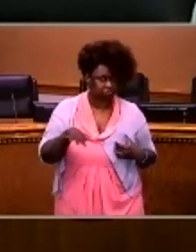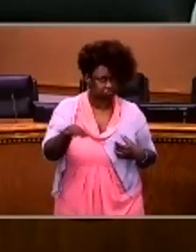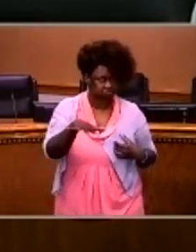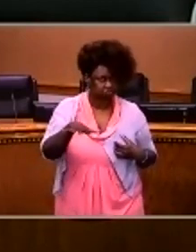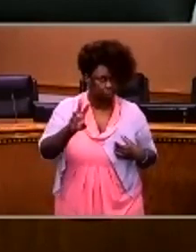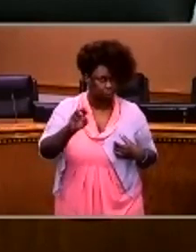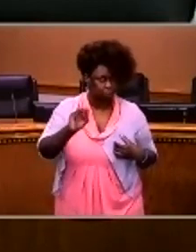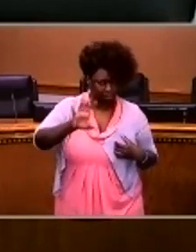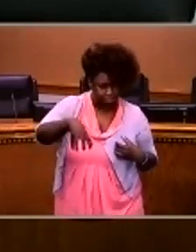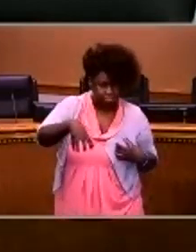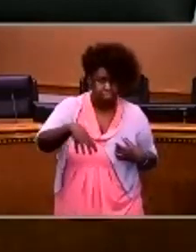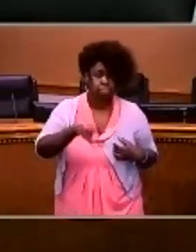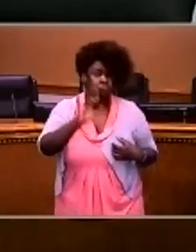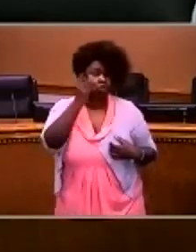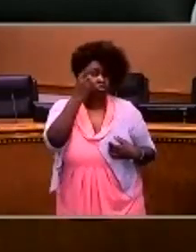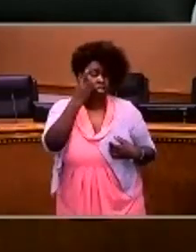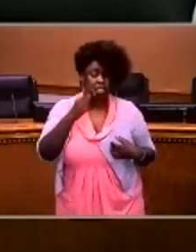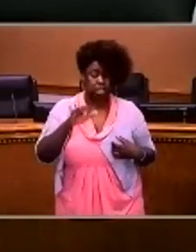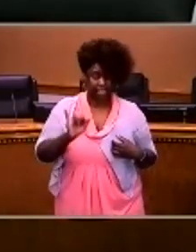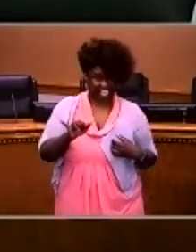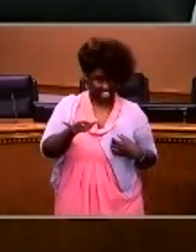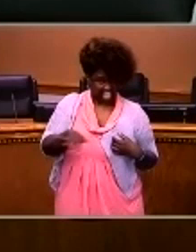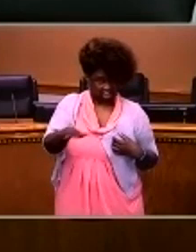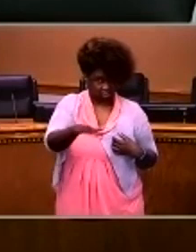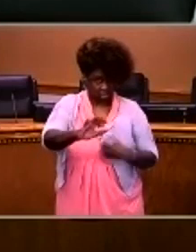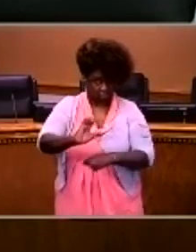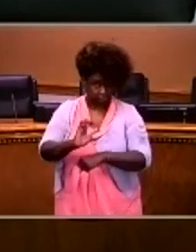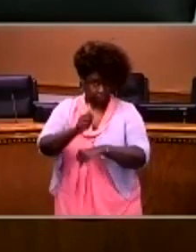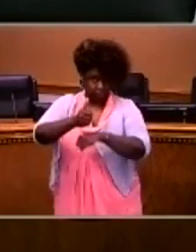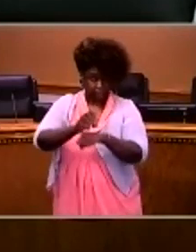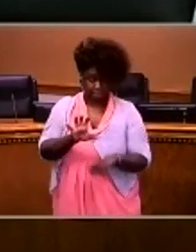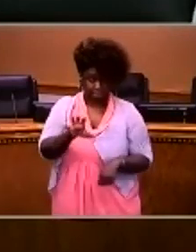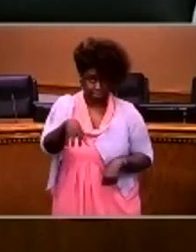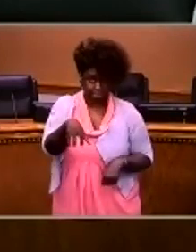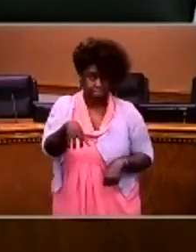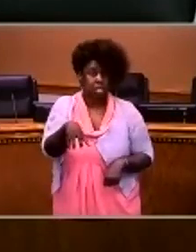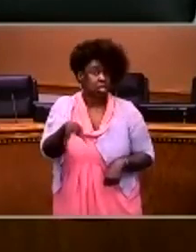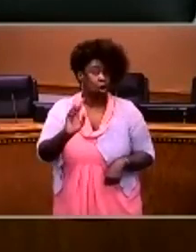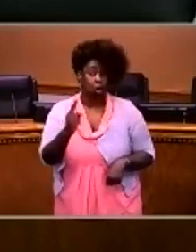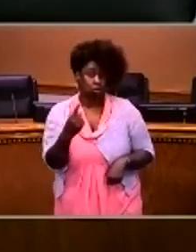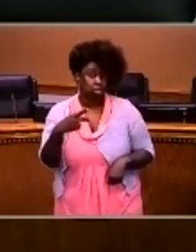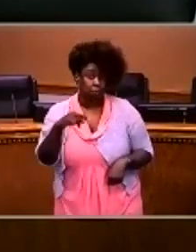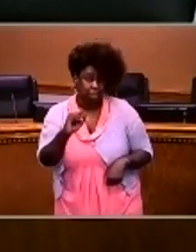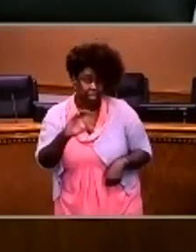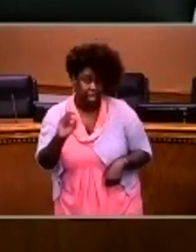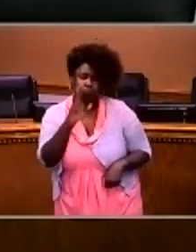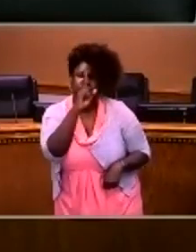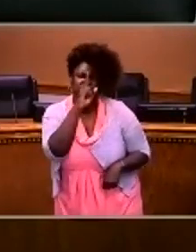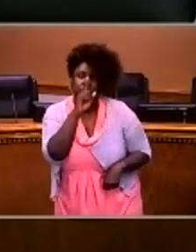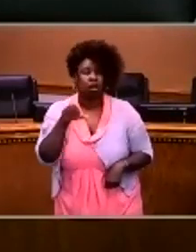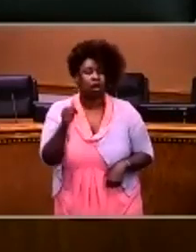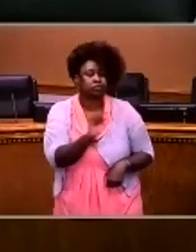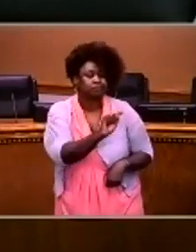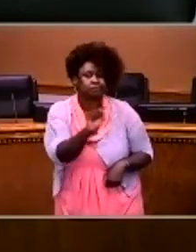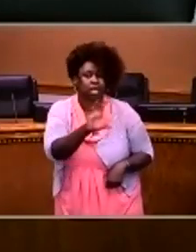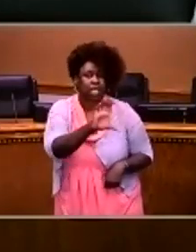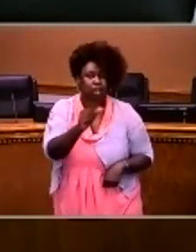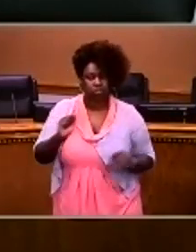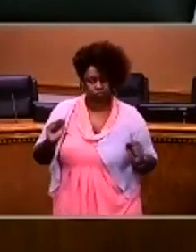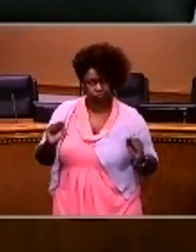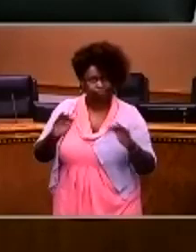tested at that site because the draw to that area is more than Pitt County. So there may be some non-Pitt County residents who are tested at that